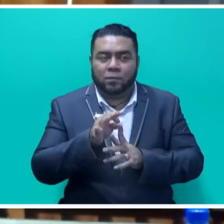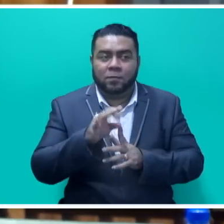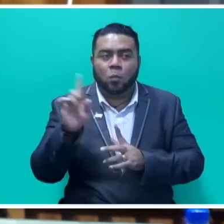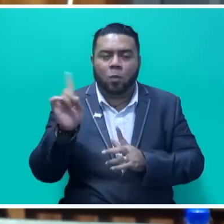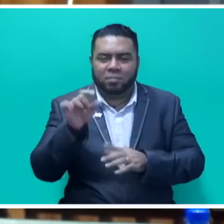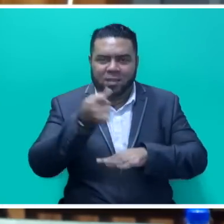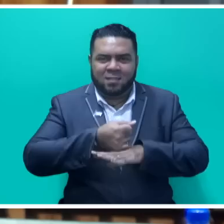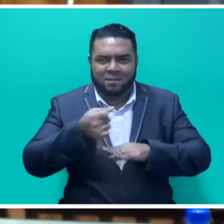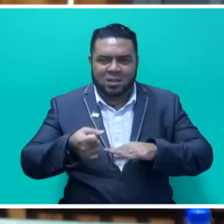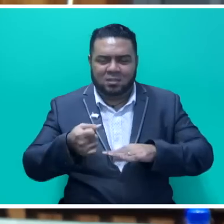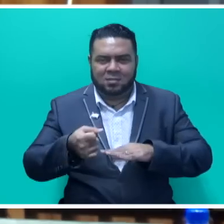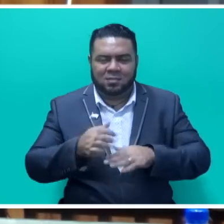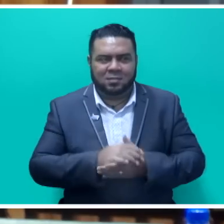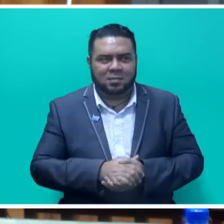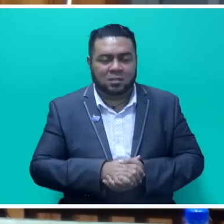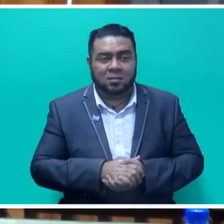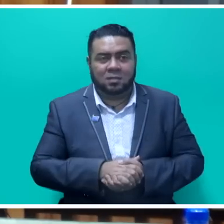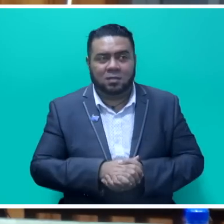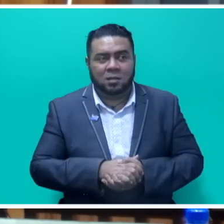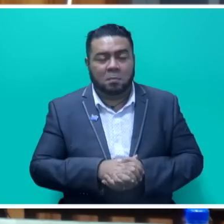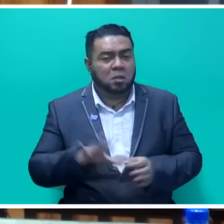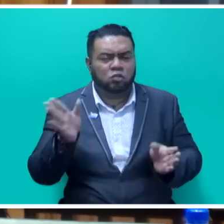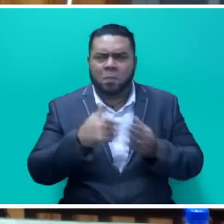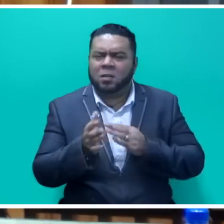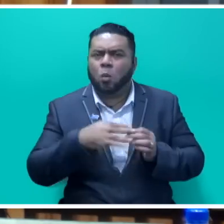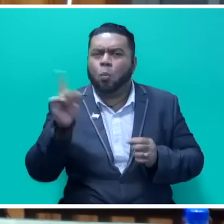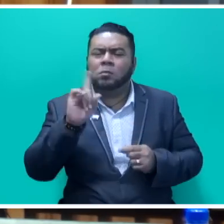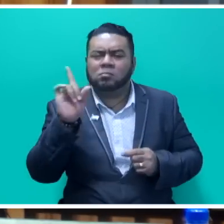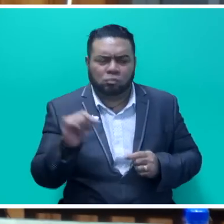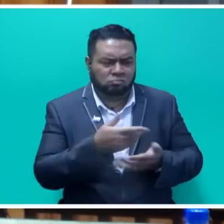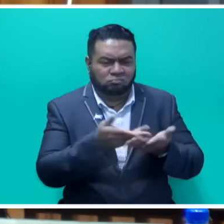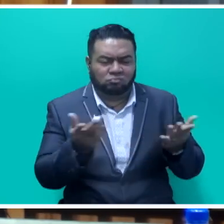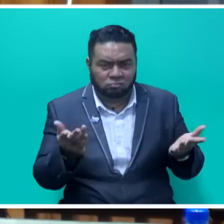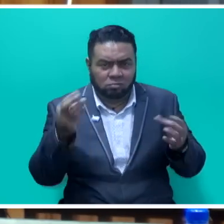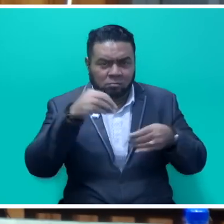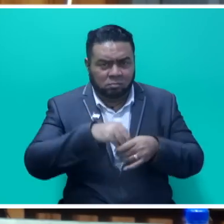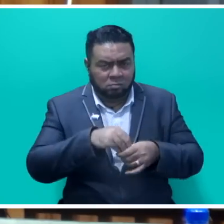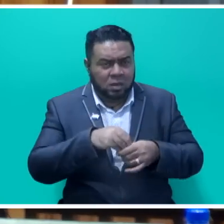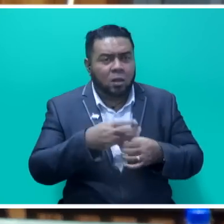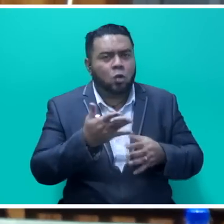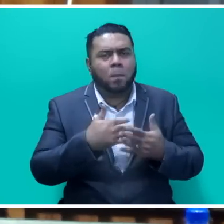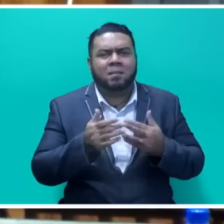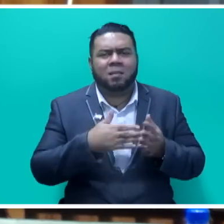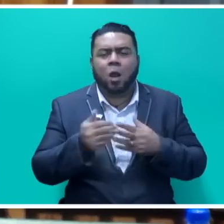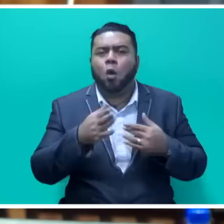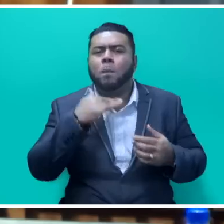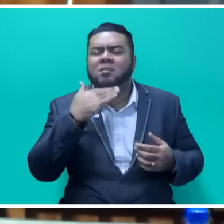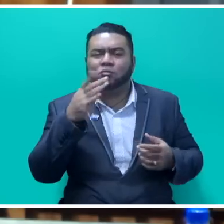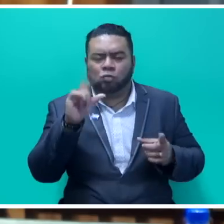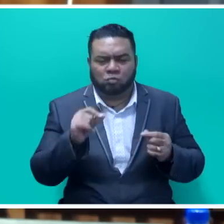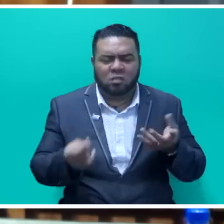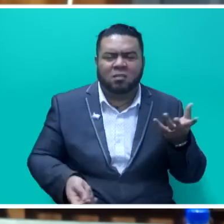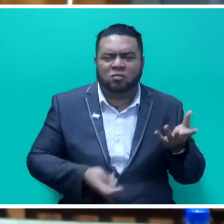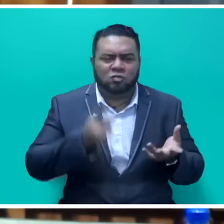the governance. Because no matter what you do, no matter how much you can juggle